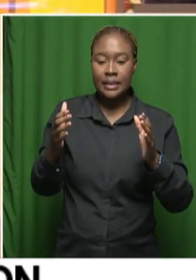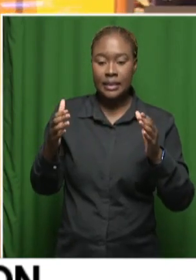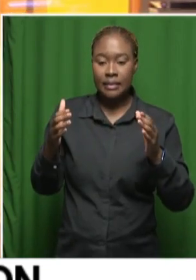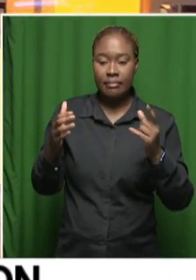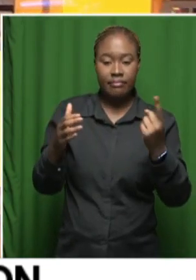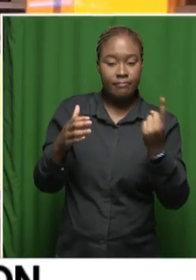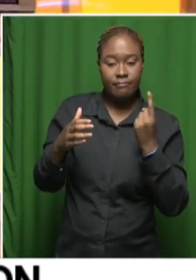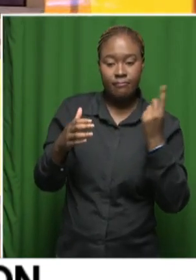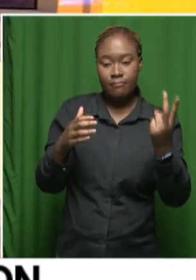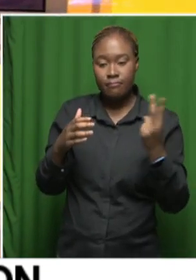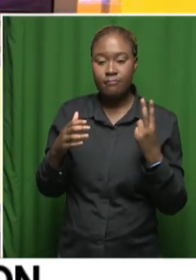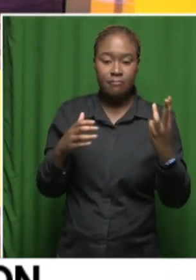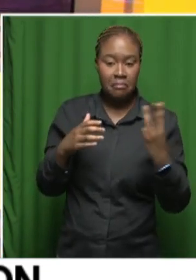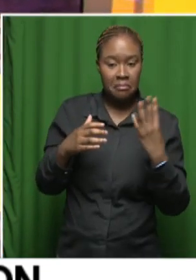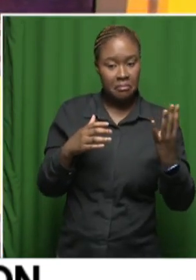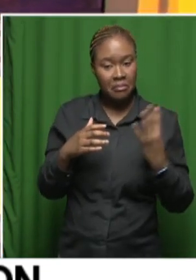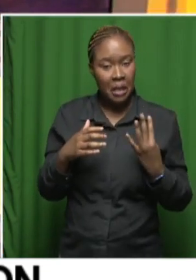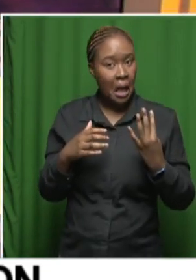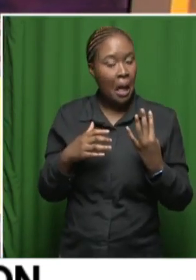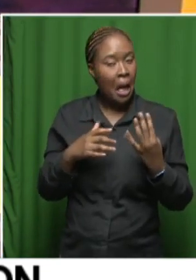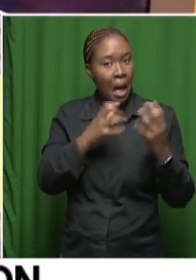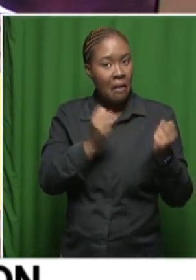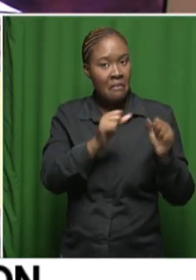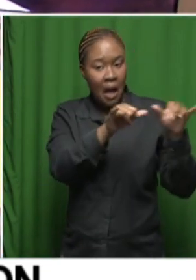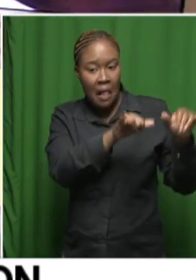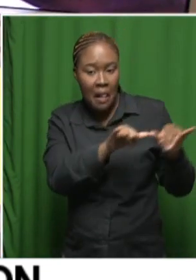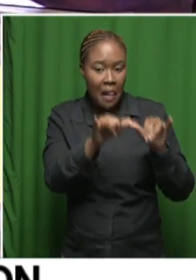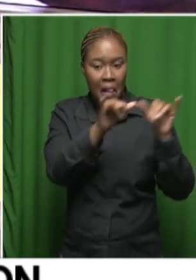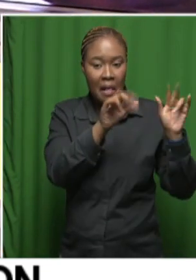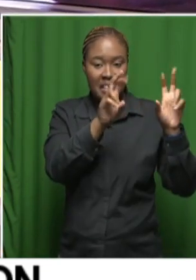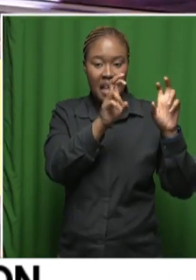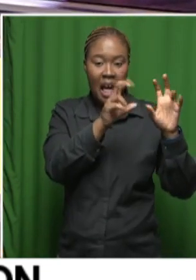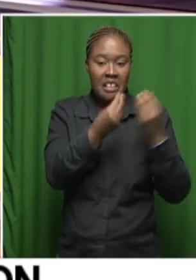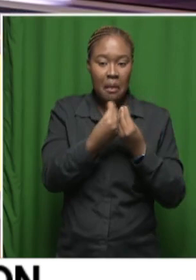Tell us a little bit about the quality of students and entries that you've received so far.